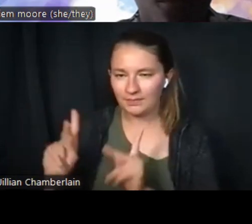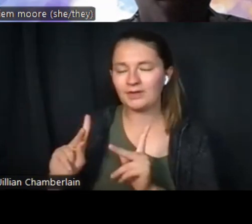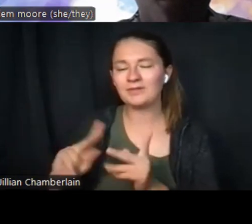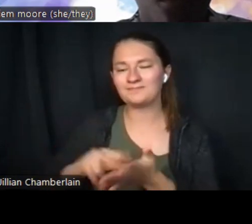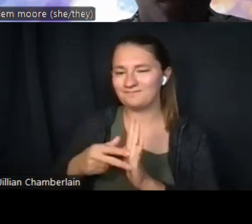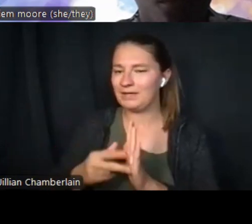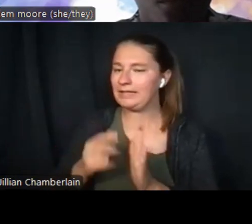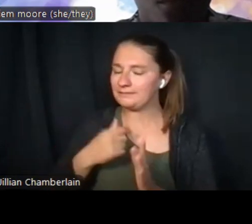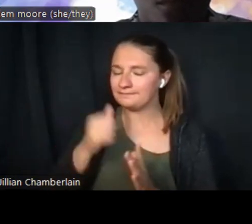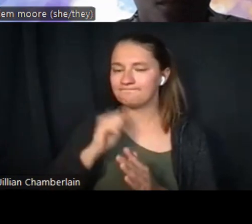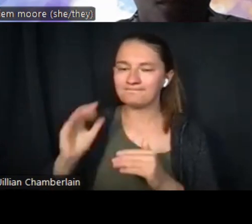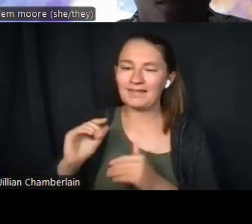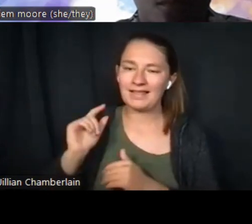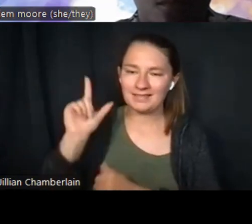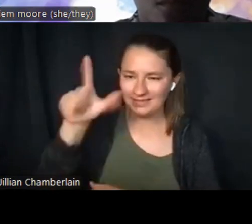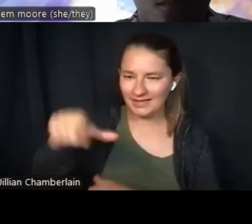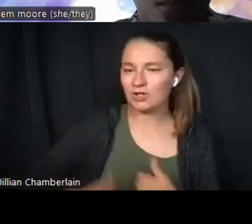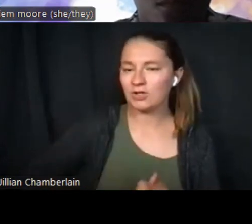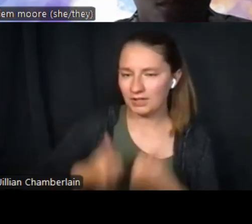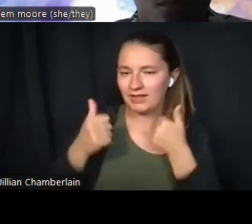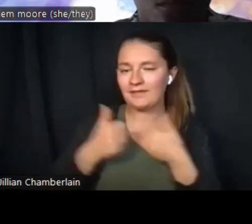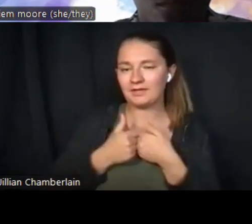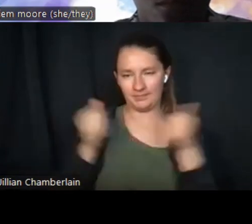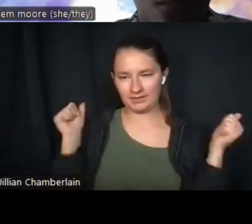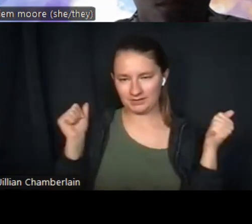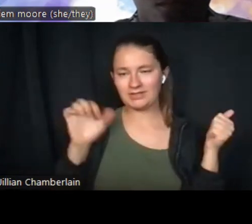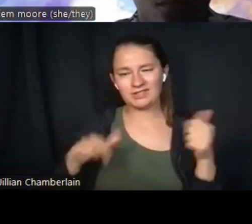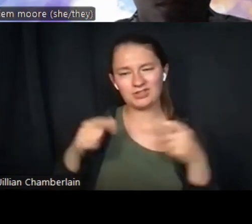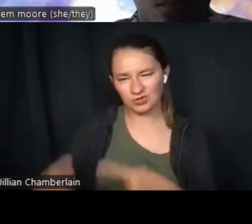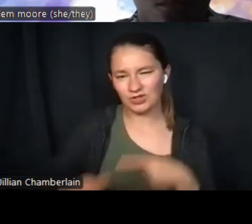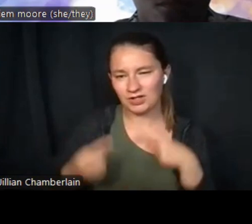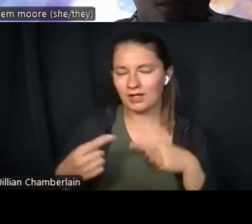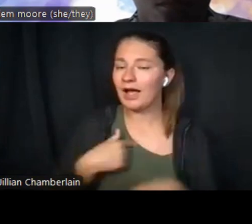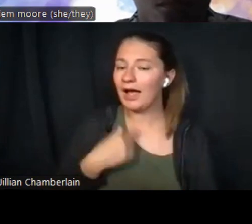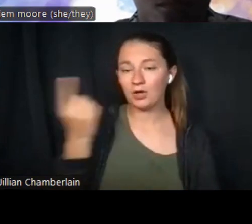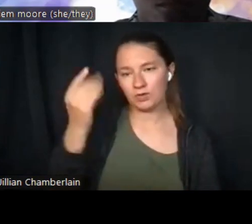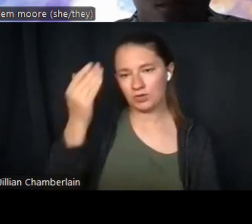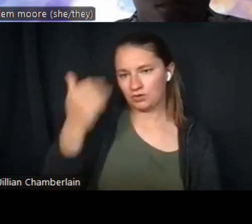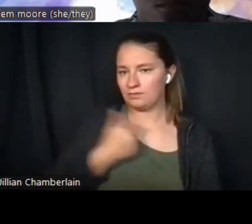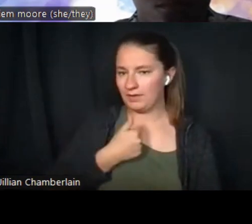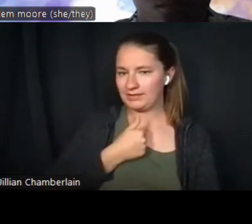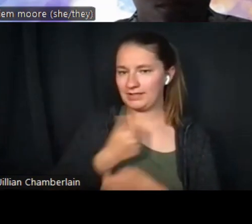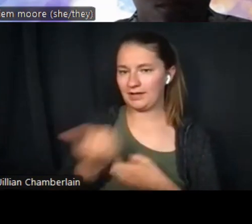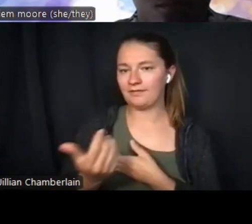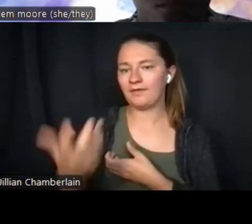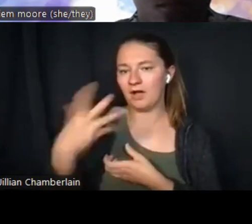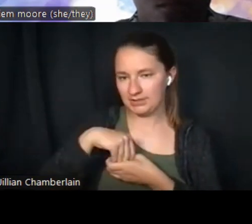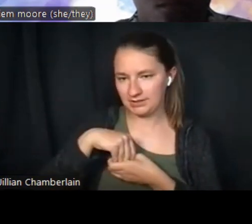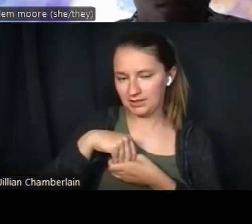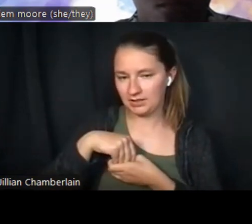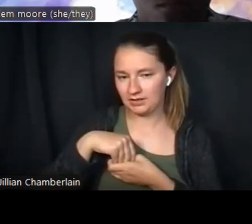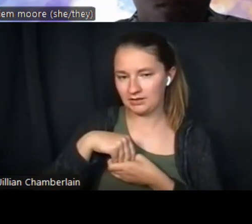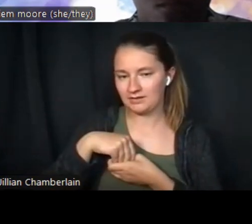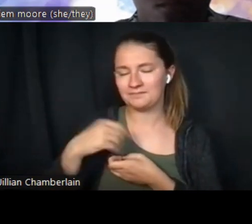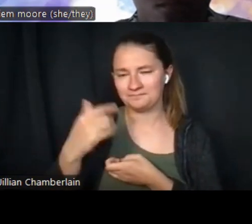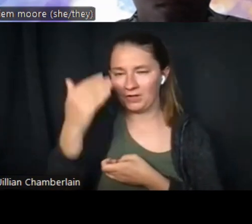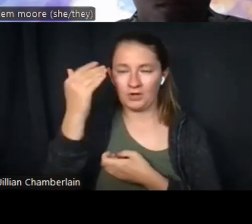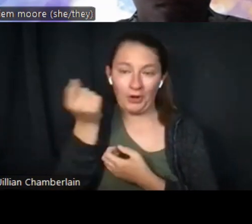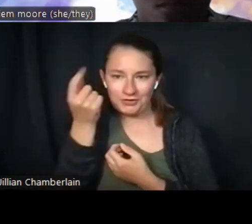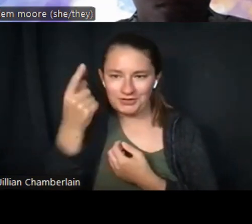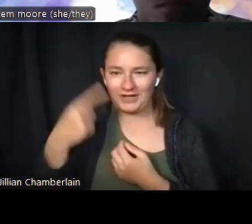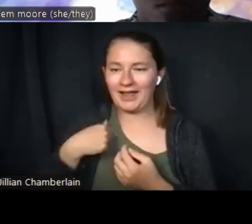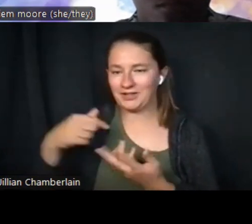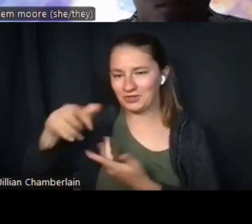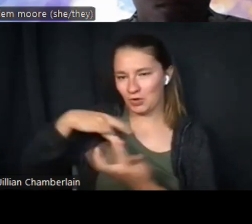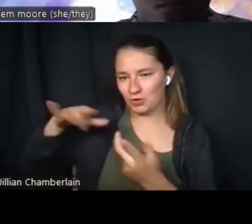life, which is a significant struggle. I always knew that I was autistic. well, I always knew I was socially different. I don't know if I knew